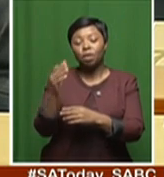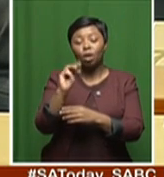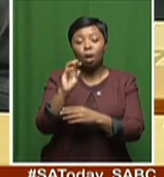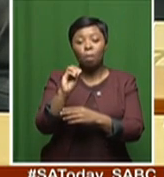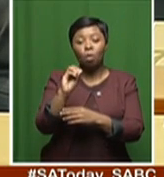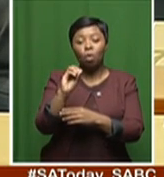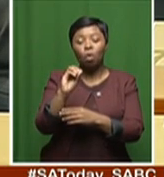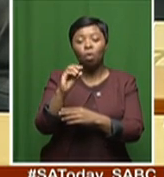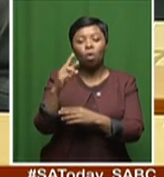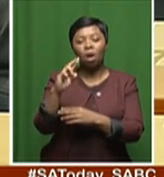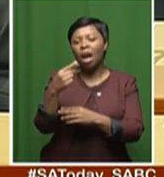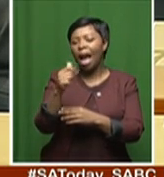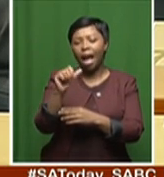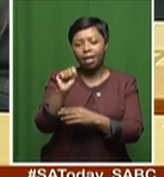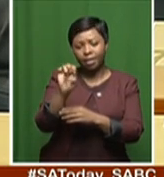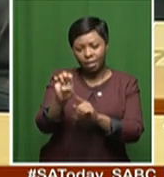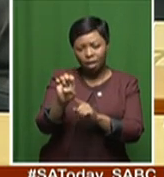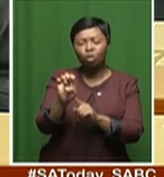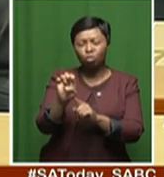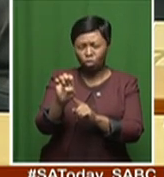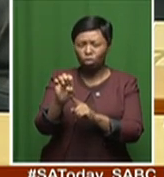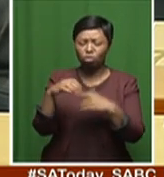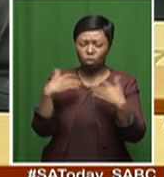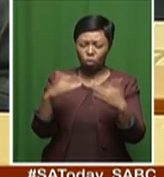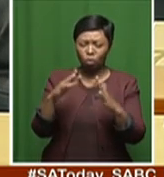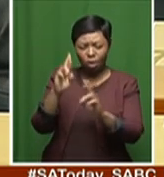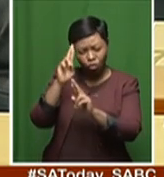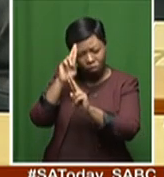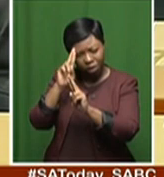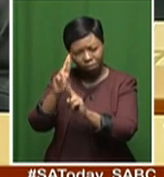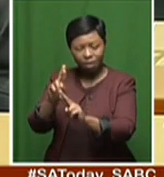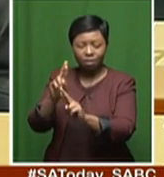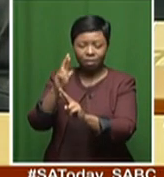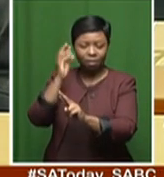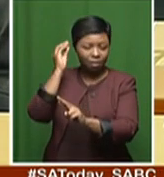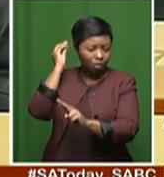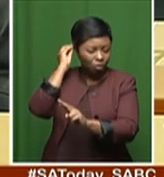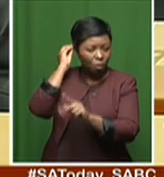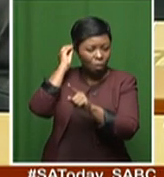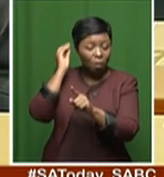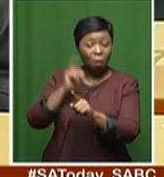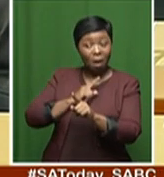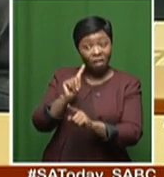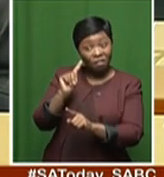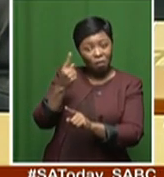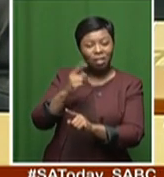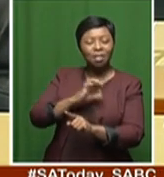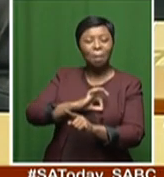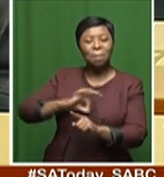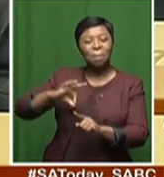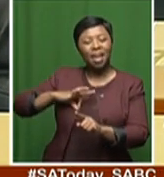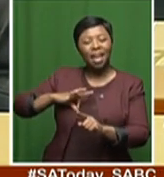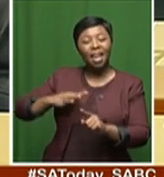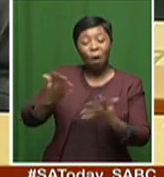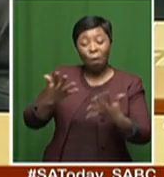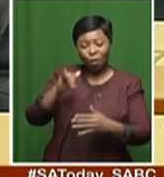respects, my respect to him, to his memory as the first mayor of Johannesburg, and the fact that